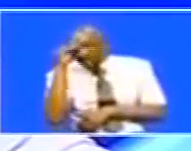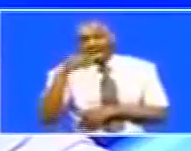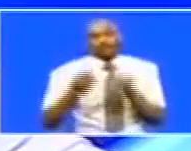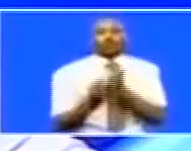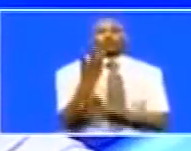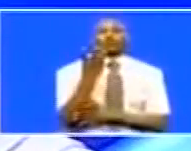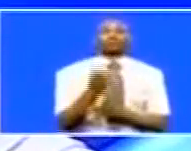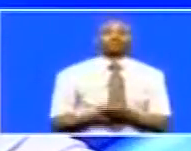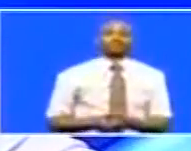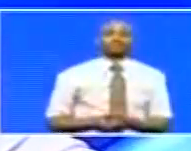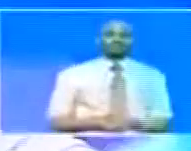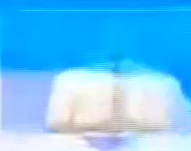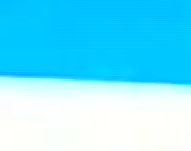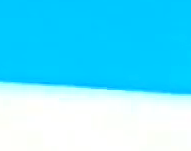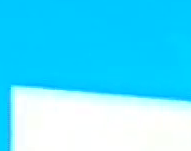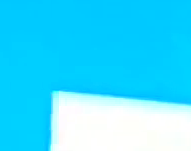grow.